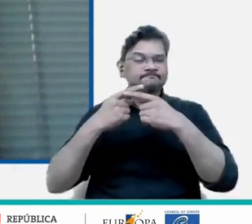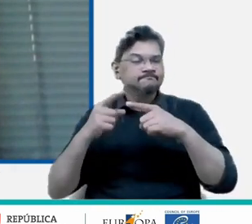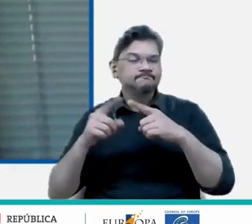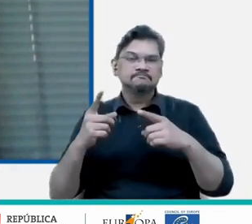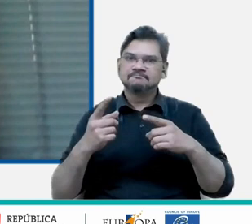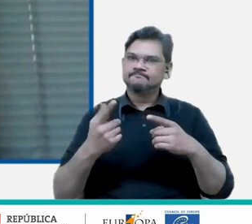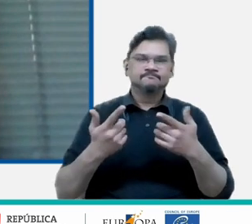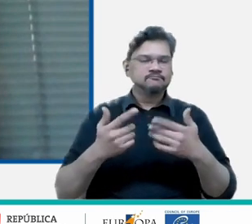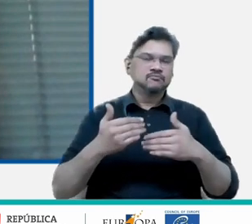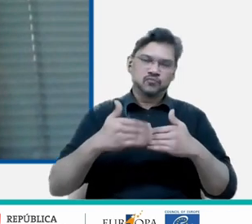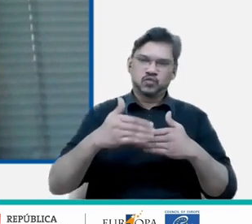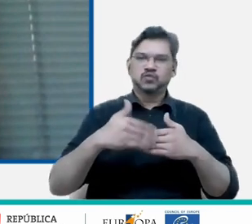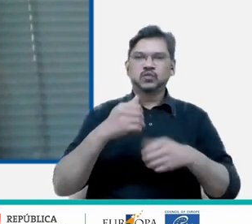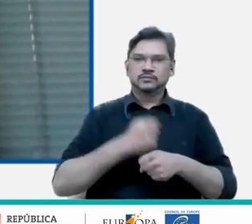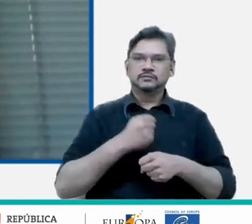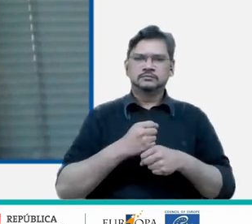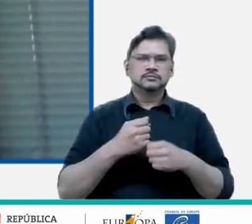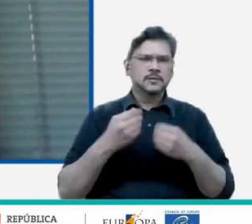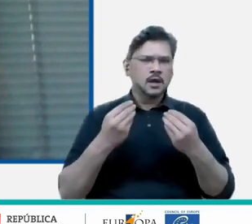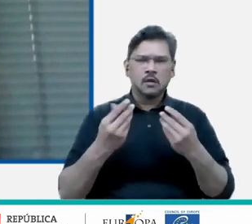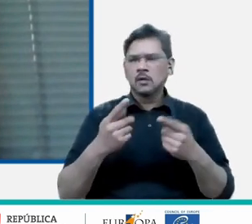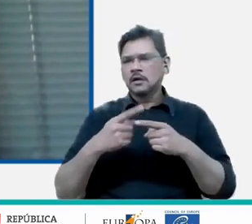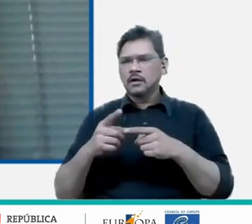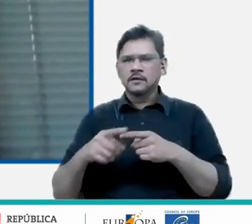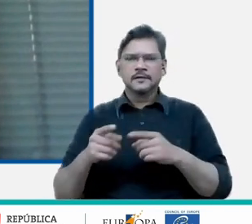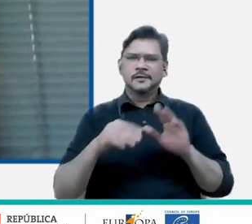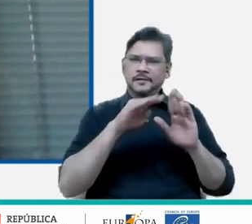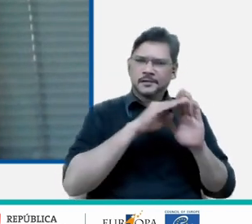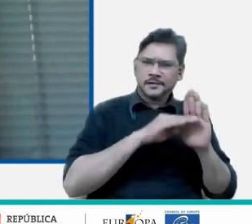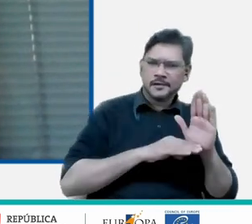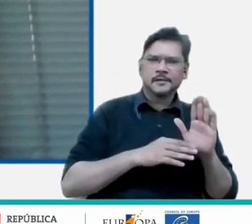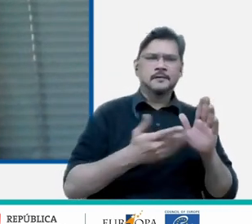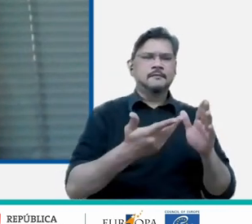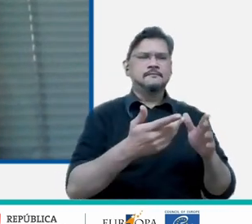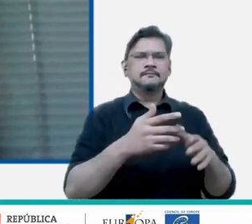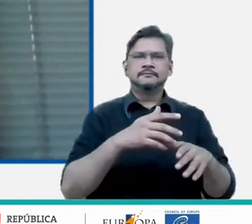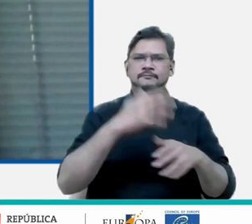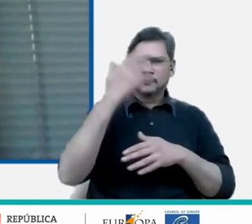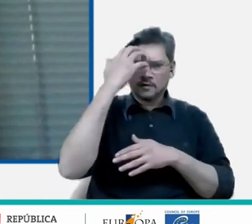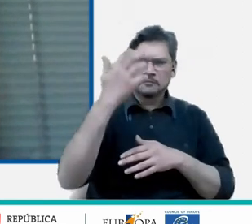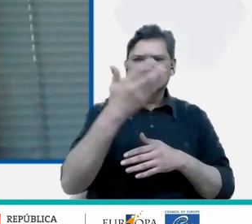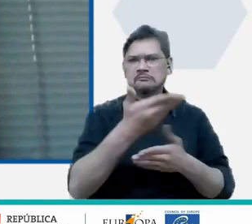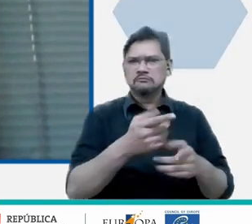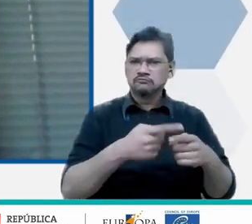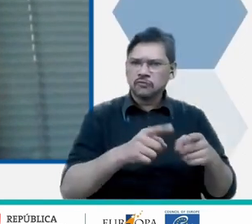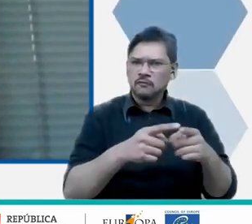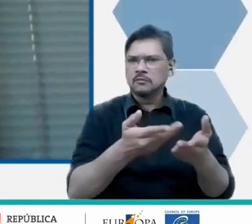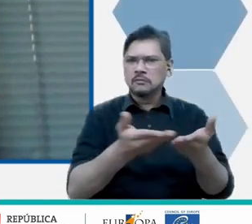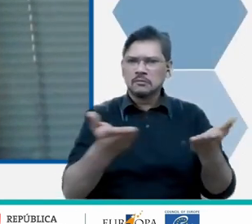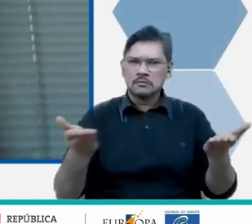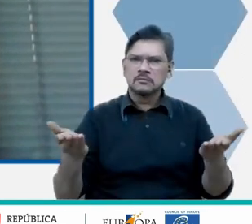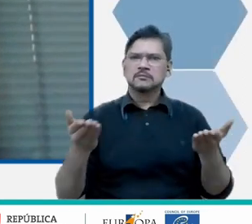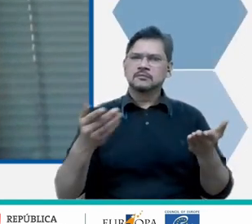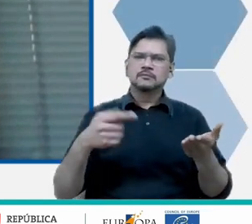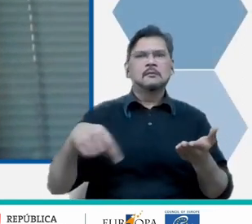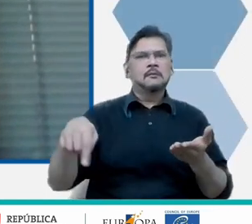the governance bodies and also the instruments and the spaces to make sure and enable that this collaboration is possible